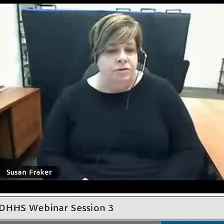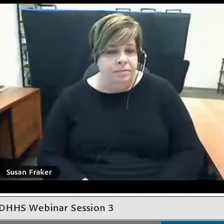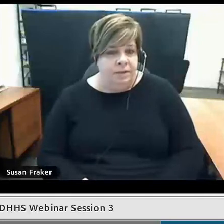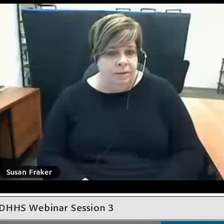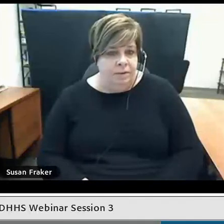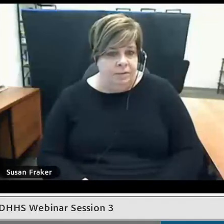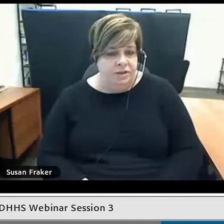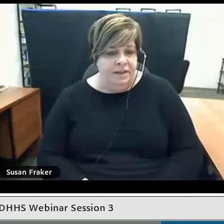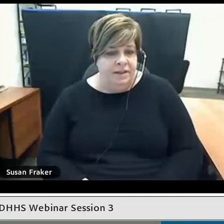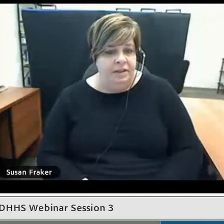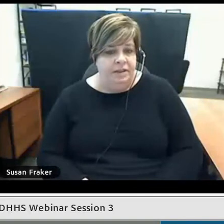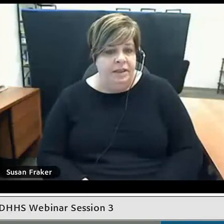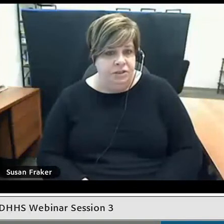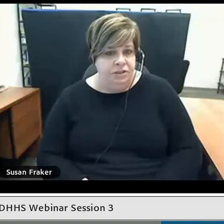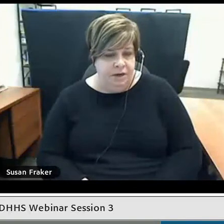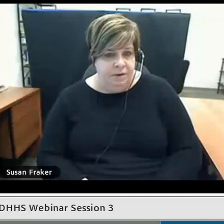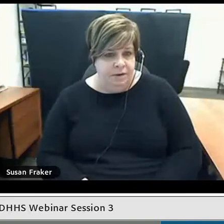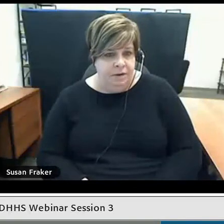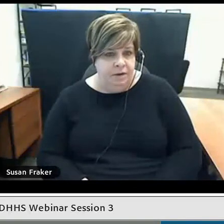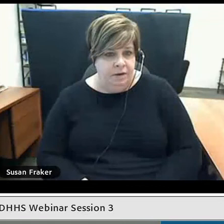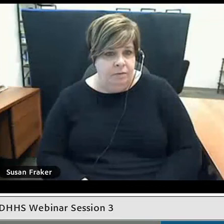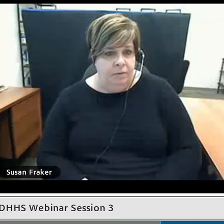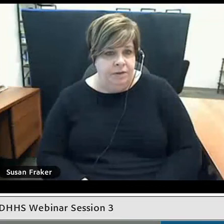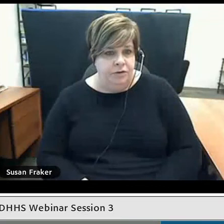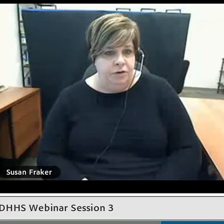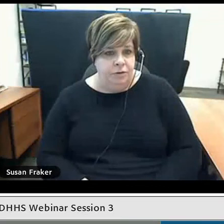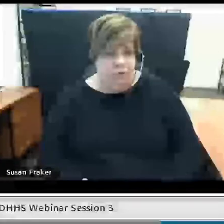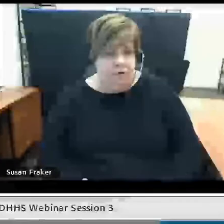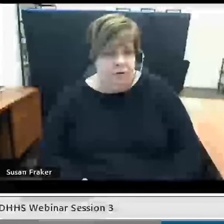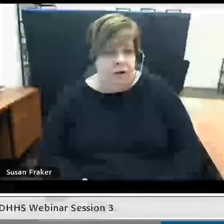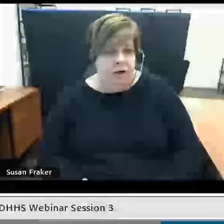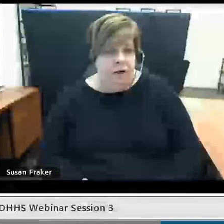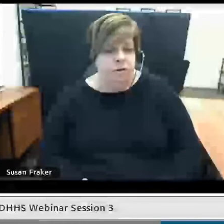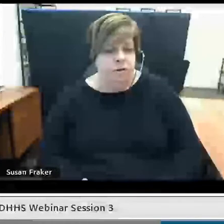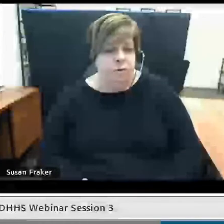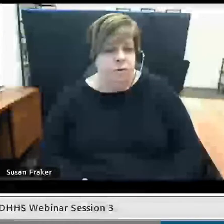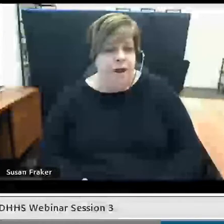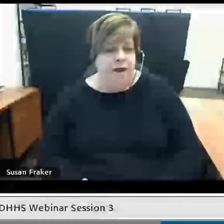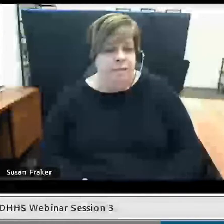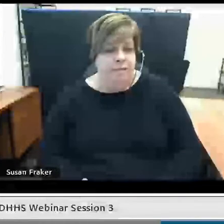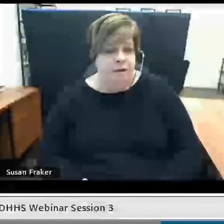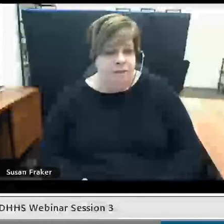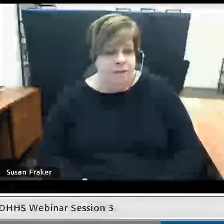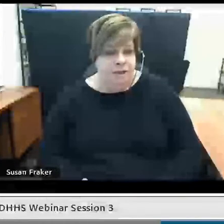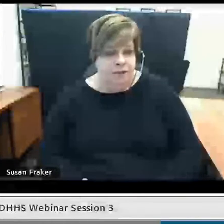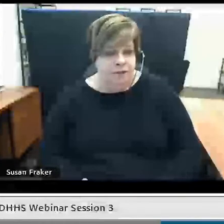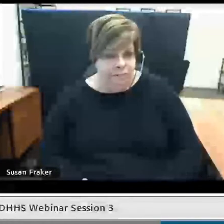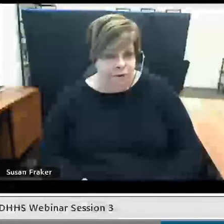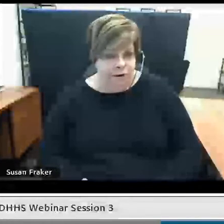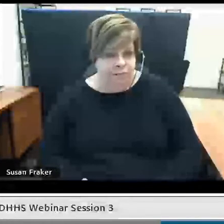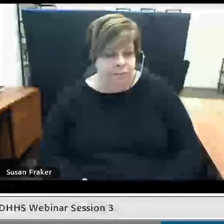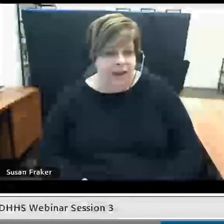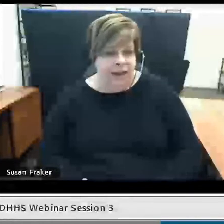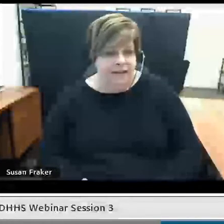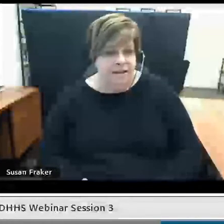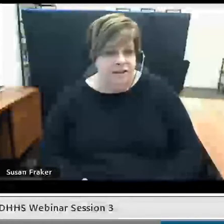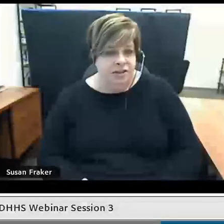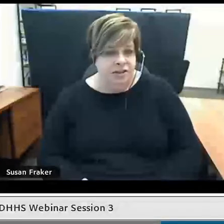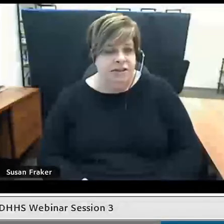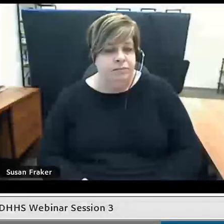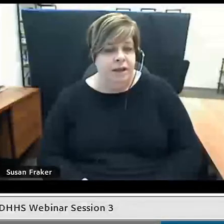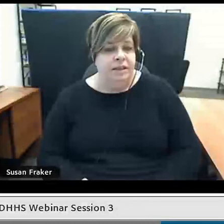a treatment plan with the patient and that relationship with the interpreter. So when you have that meeting with the interpreter, before